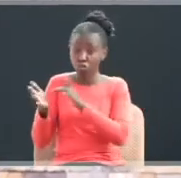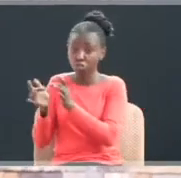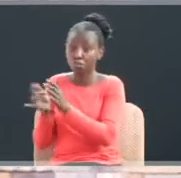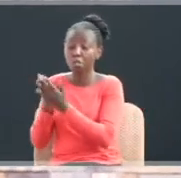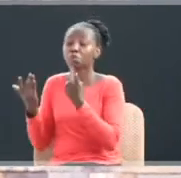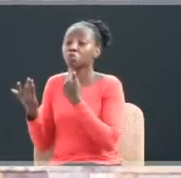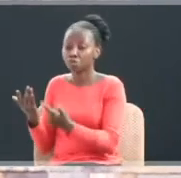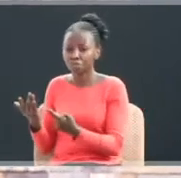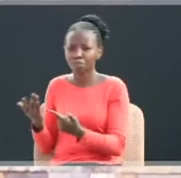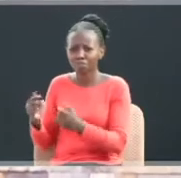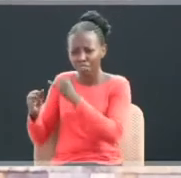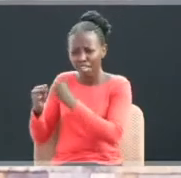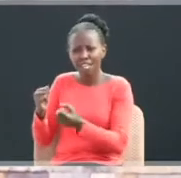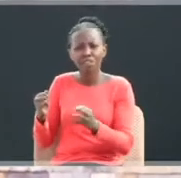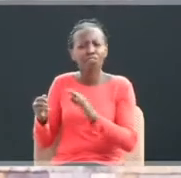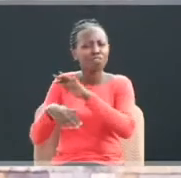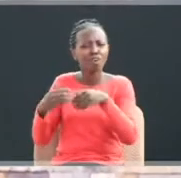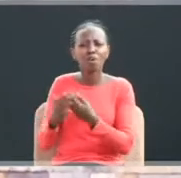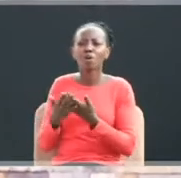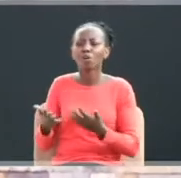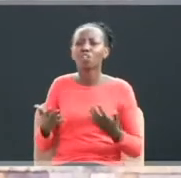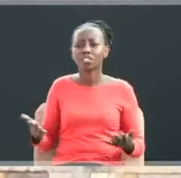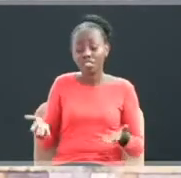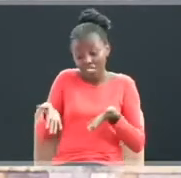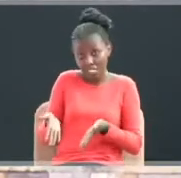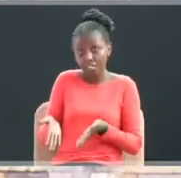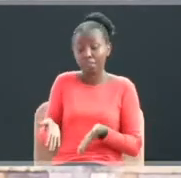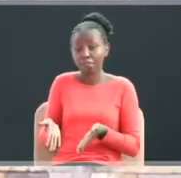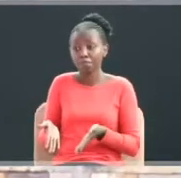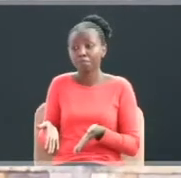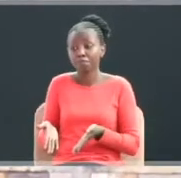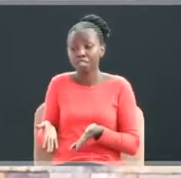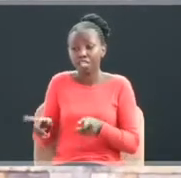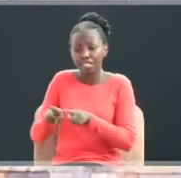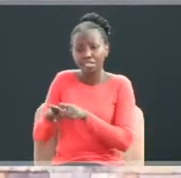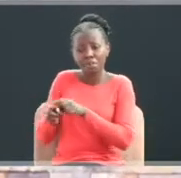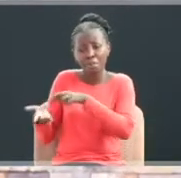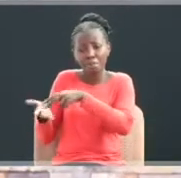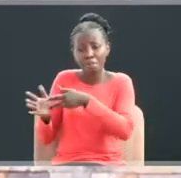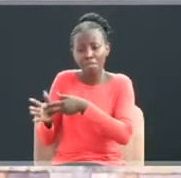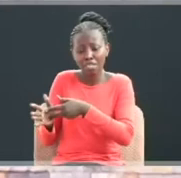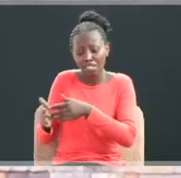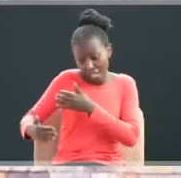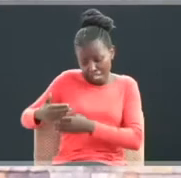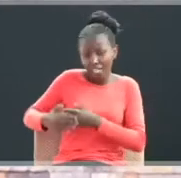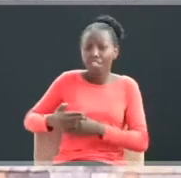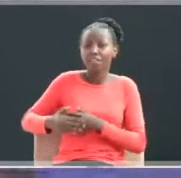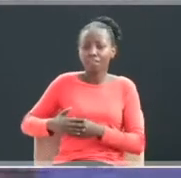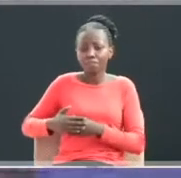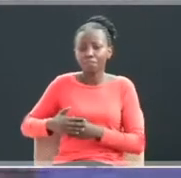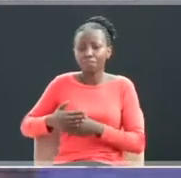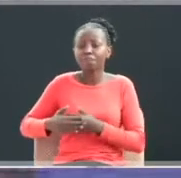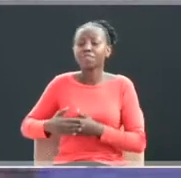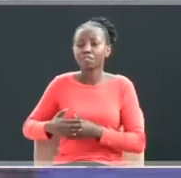the end of all things is at hand. And we could translate it and say it is near. It's nearer.